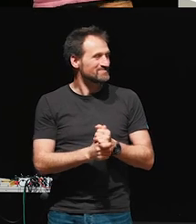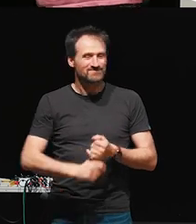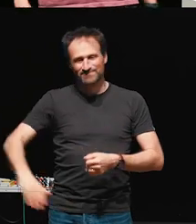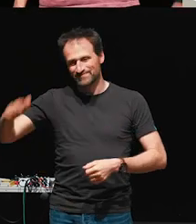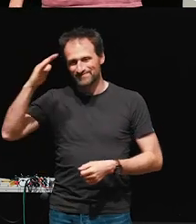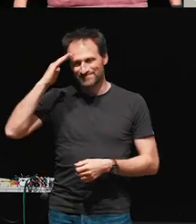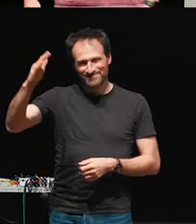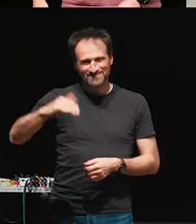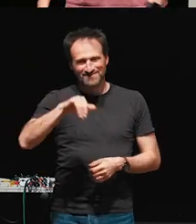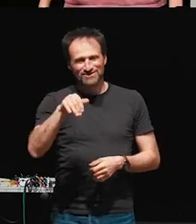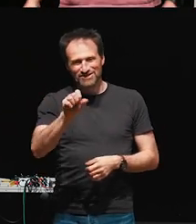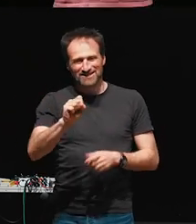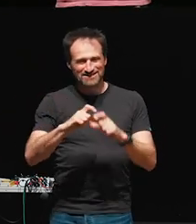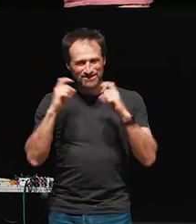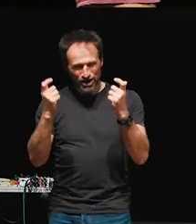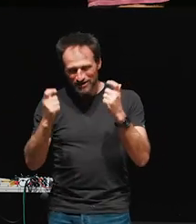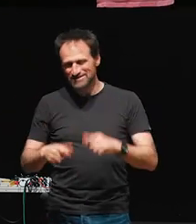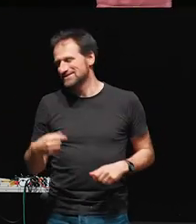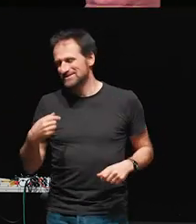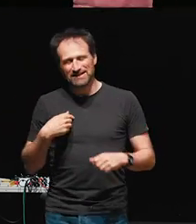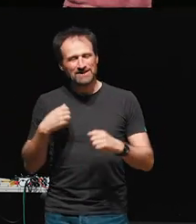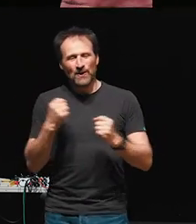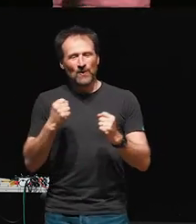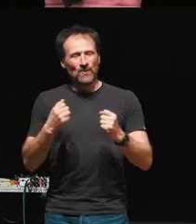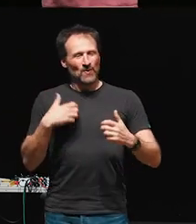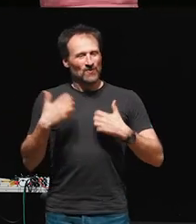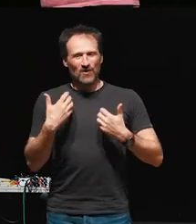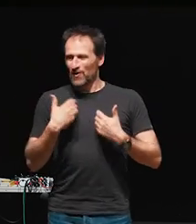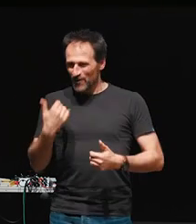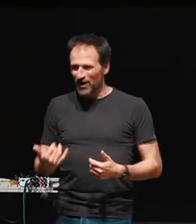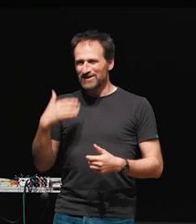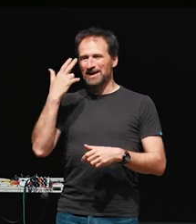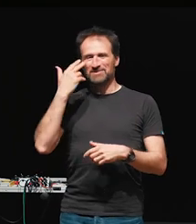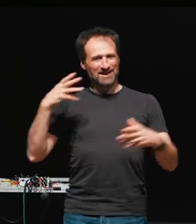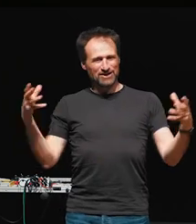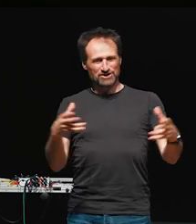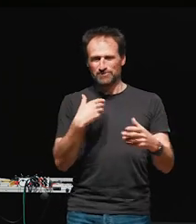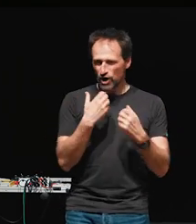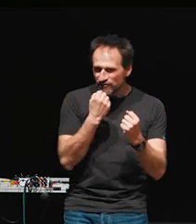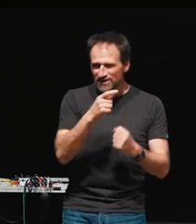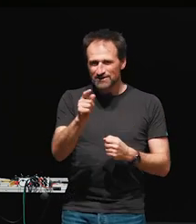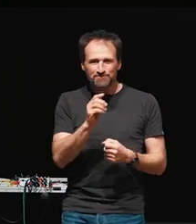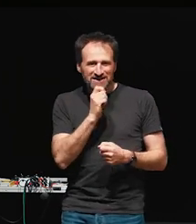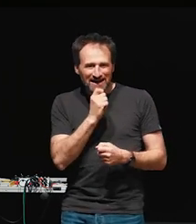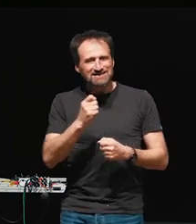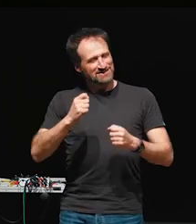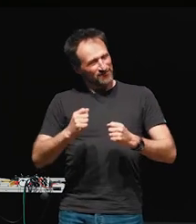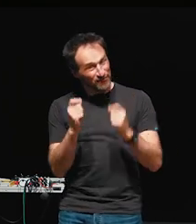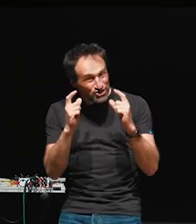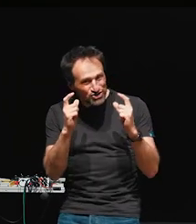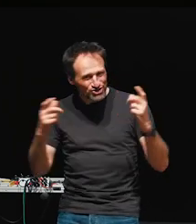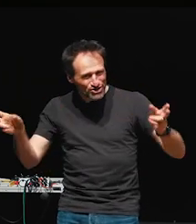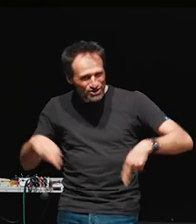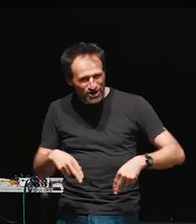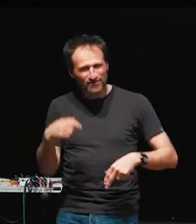Hello, JS Congress. I'm so excited to be with you this afternoon. Hopefully you all are refreshed from lunch, because we're going to dive into some really